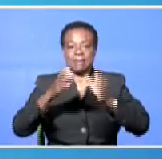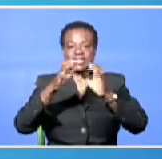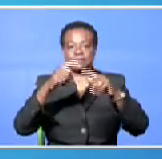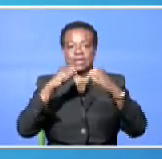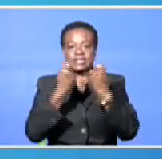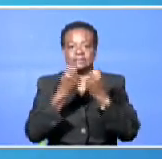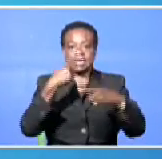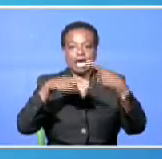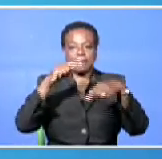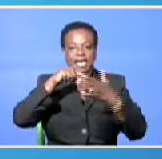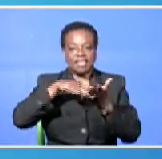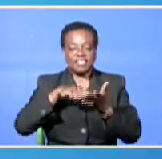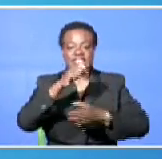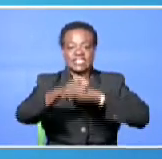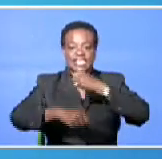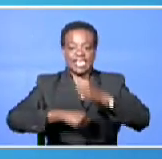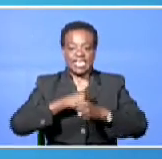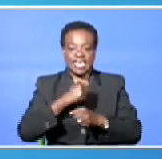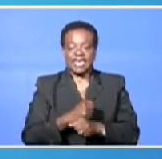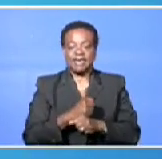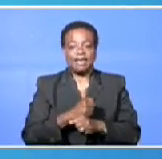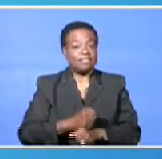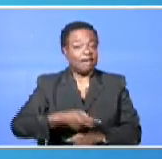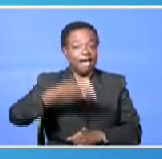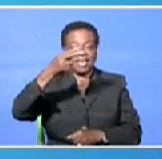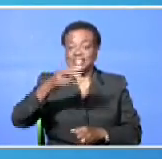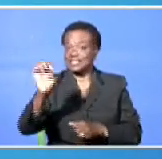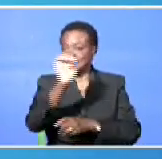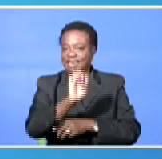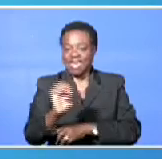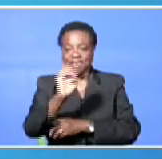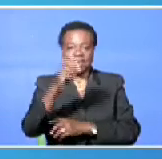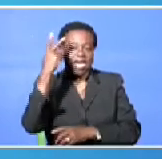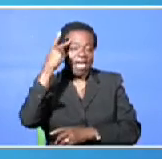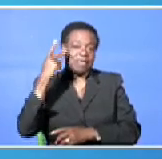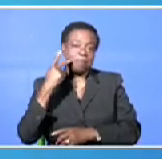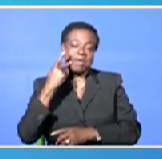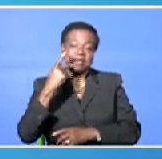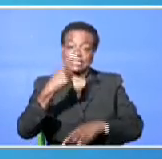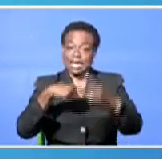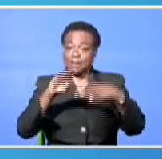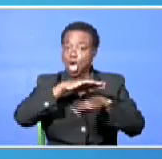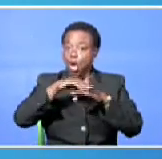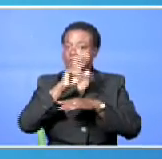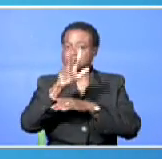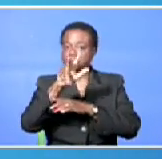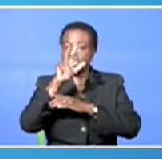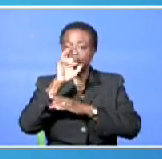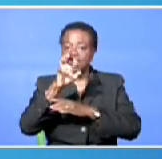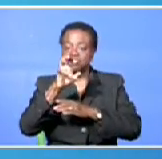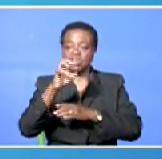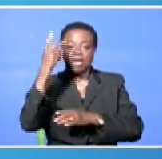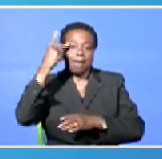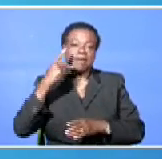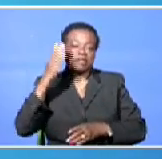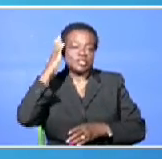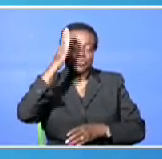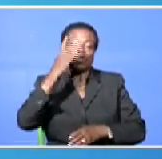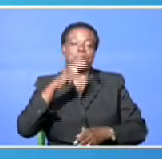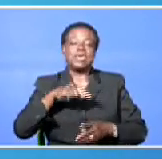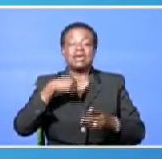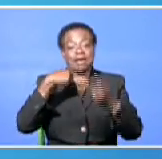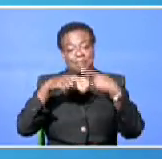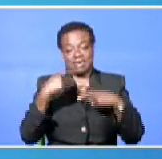which is the highest it's ever been. And with their parents that are coming, over 300 are going to be traveling here. So it's going to be a nice